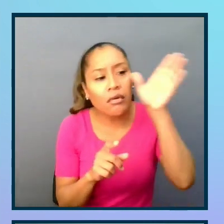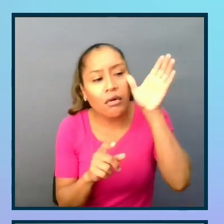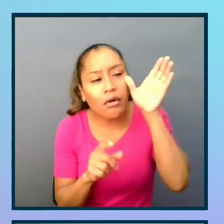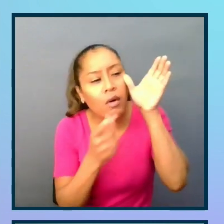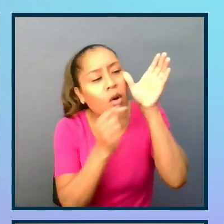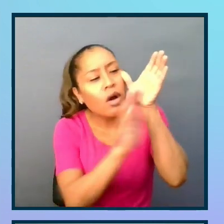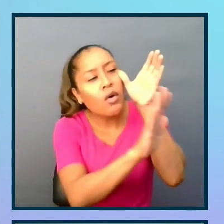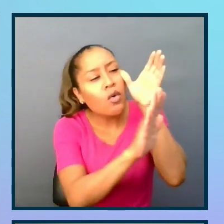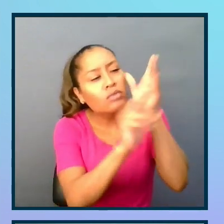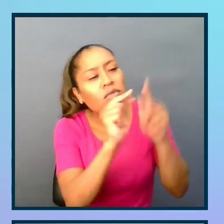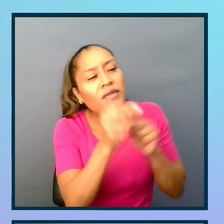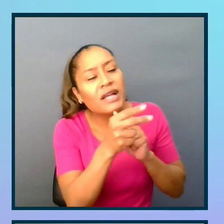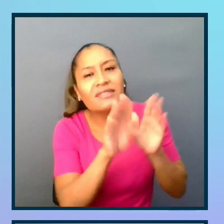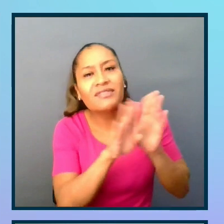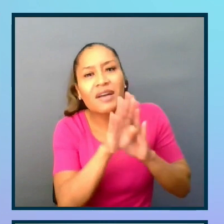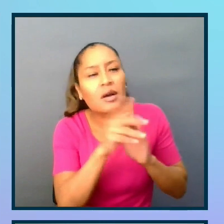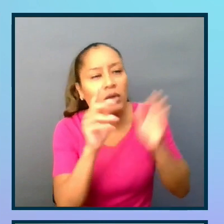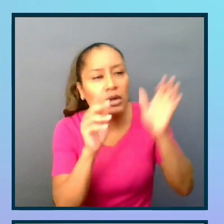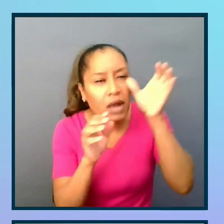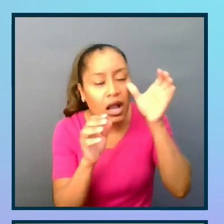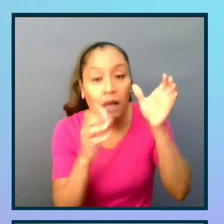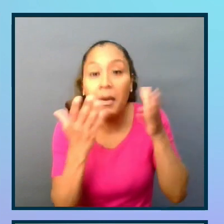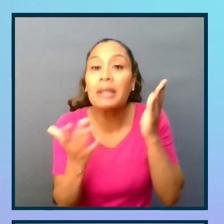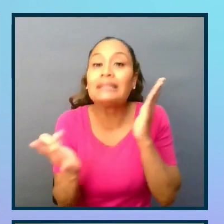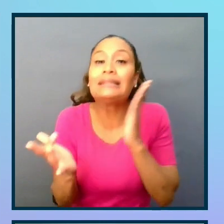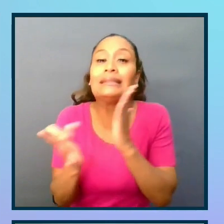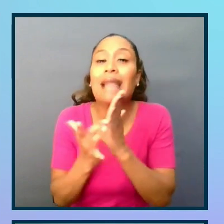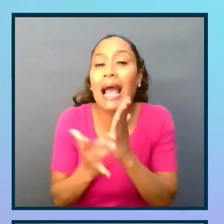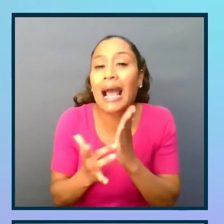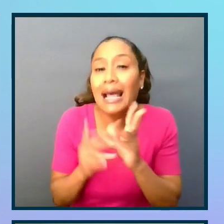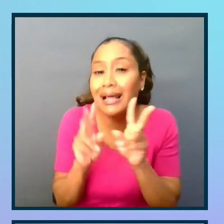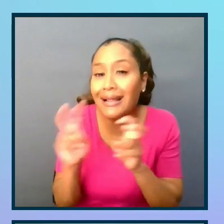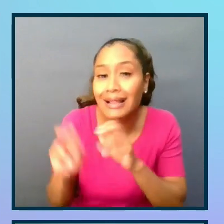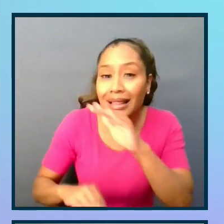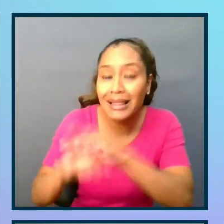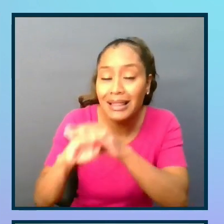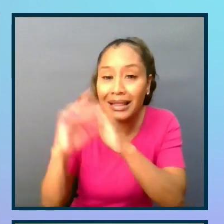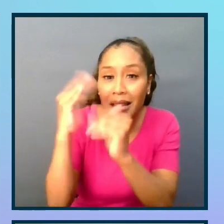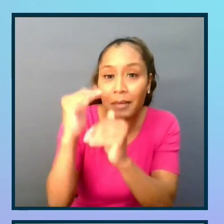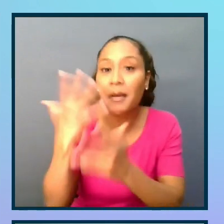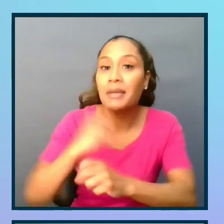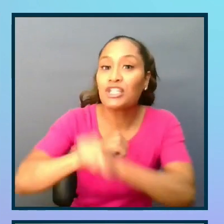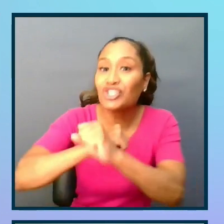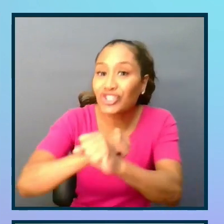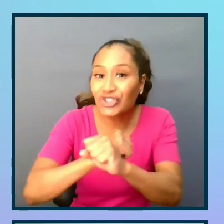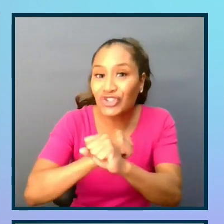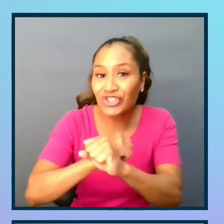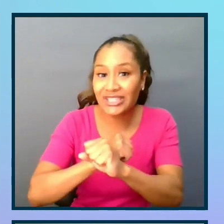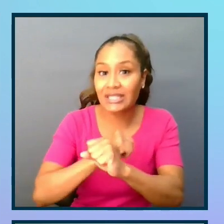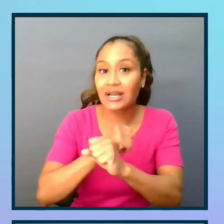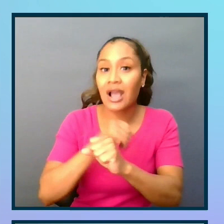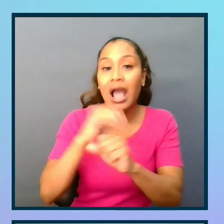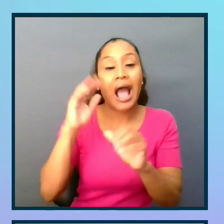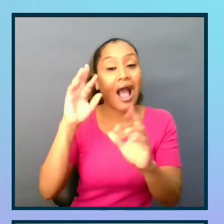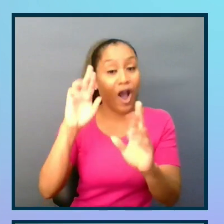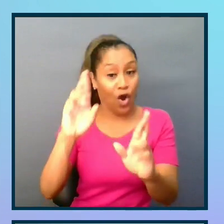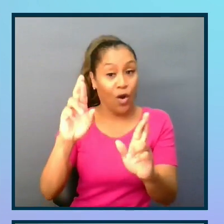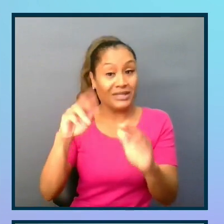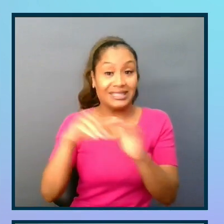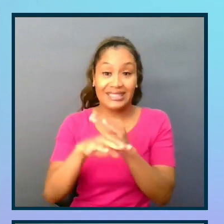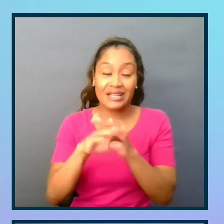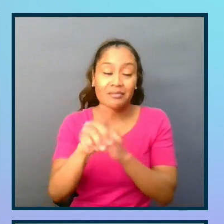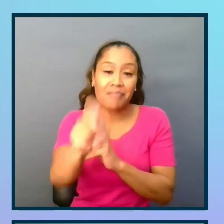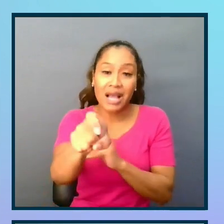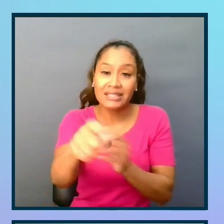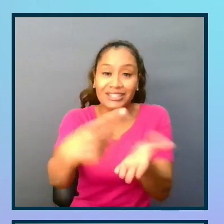perspective of the developers. Maybe it might be technical limitations, it might be security considerations. Hopefully, it's accessibility. You got to be talking about this